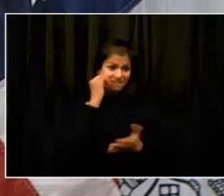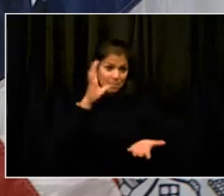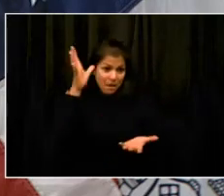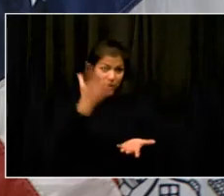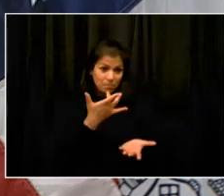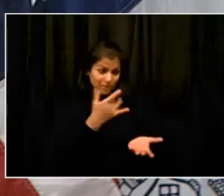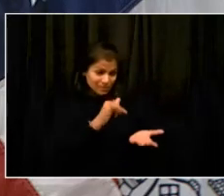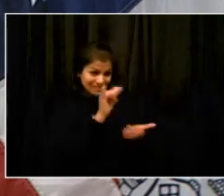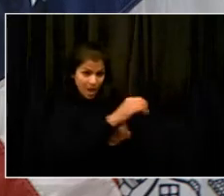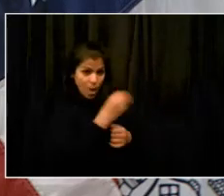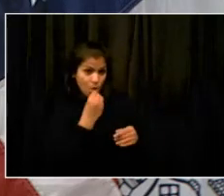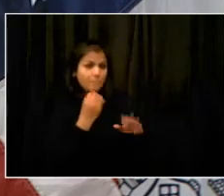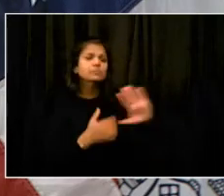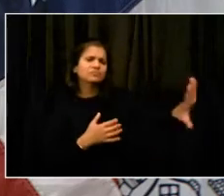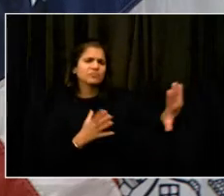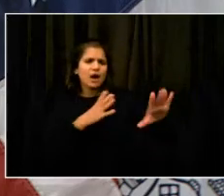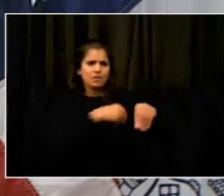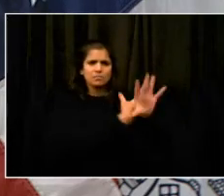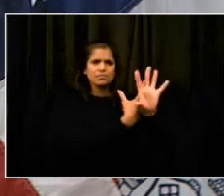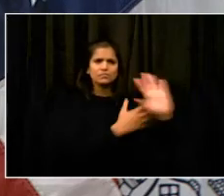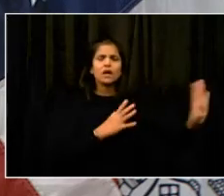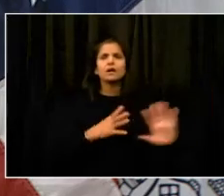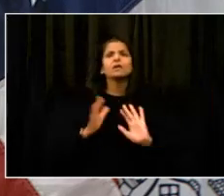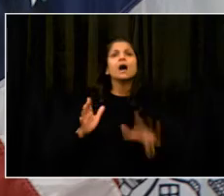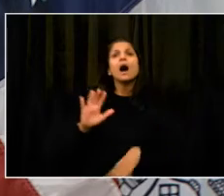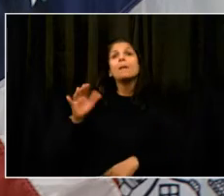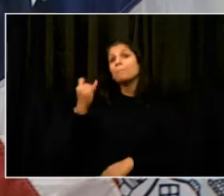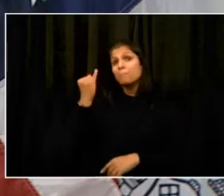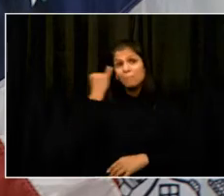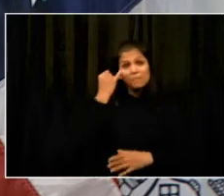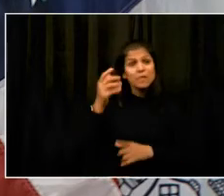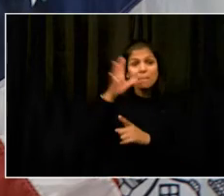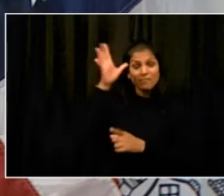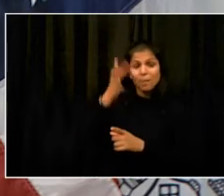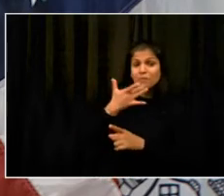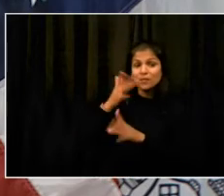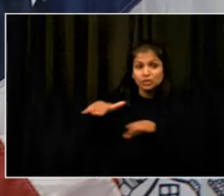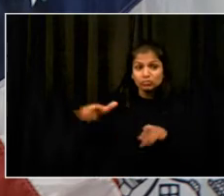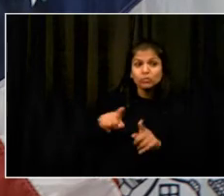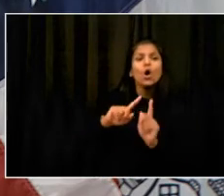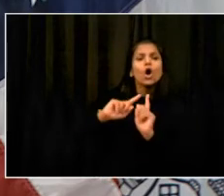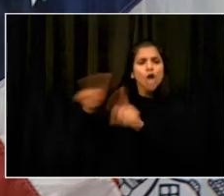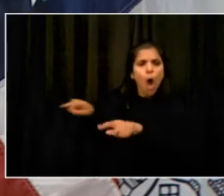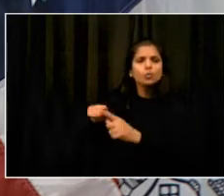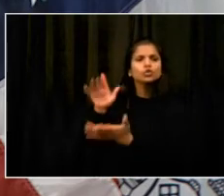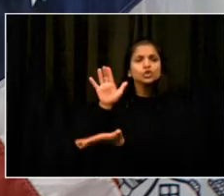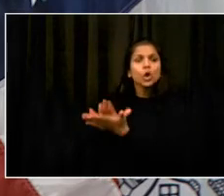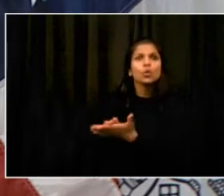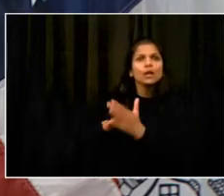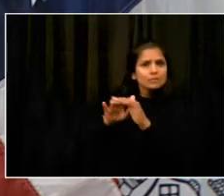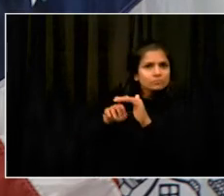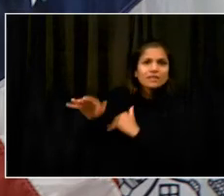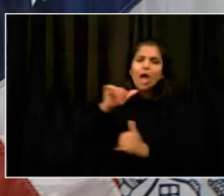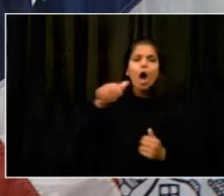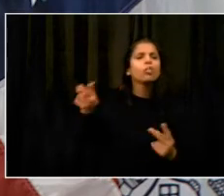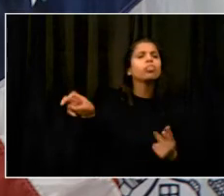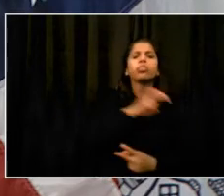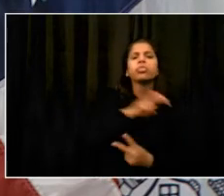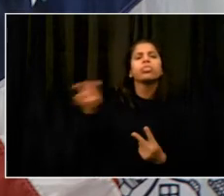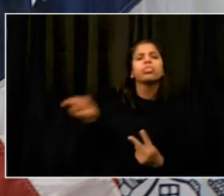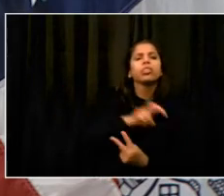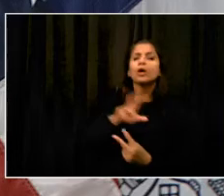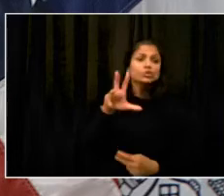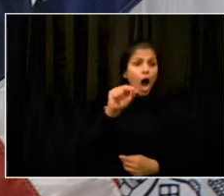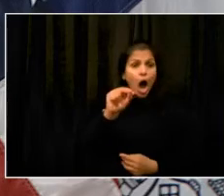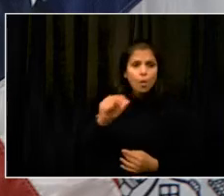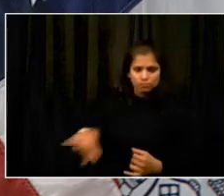and between. You have to choose. And so we'll know next week once and for all what that number is going to be. And that will help the schools that still need to make those